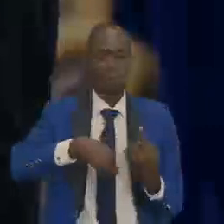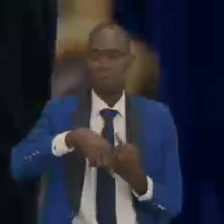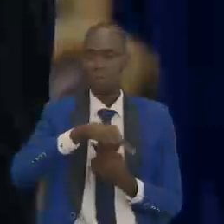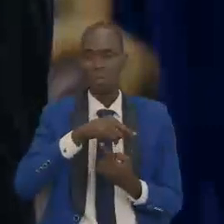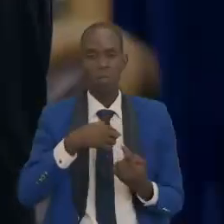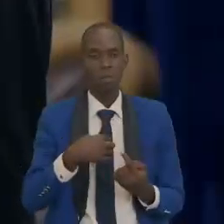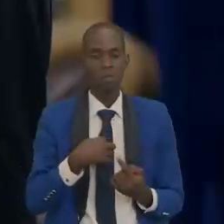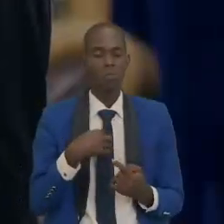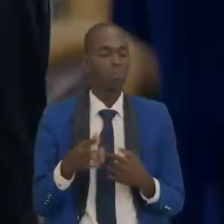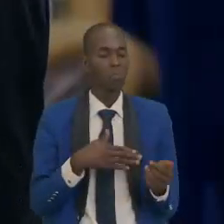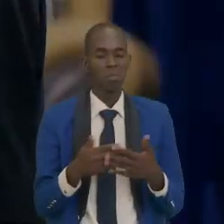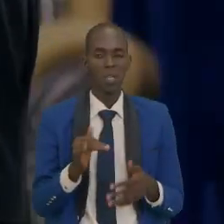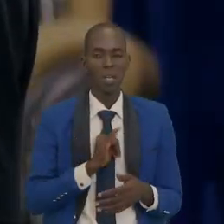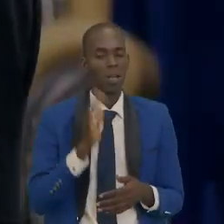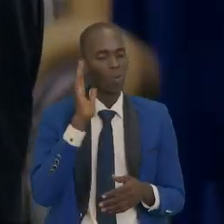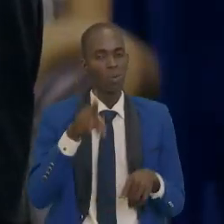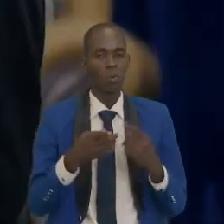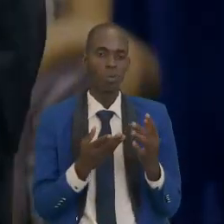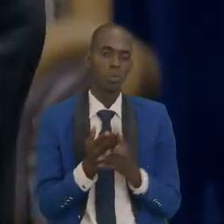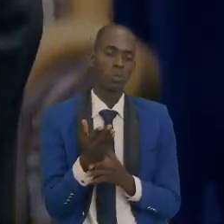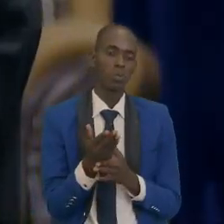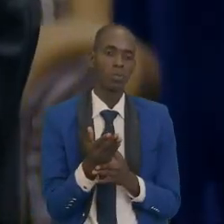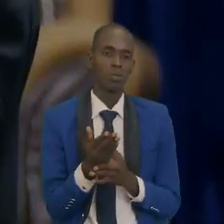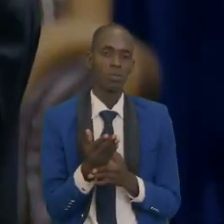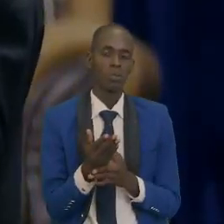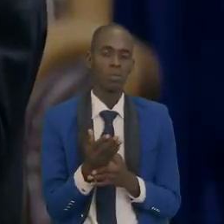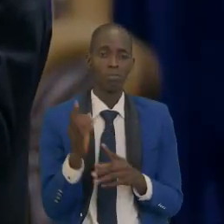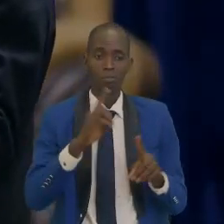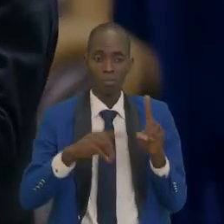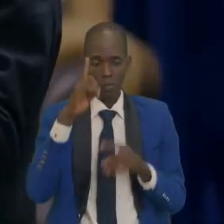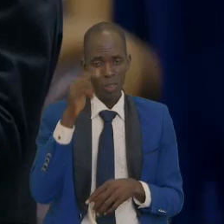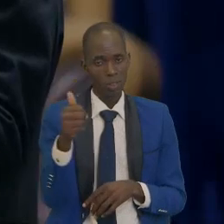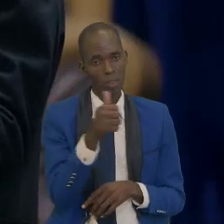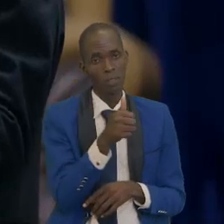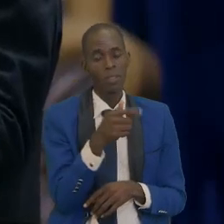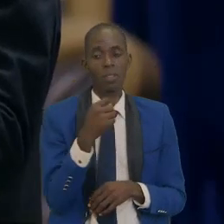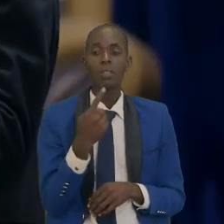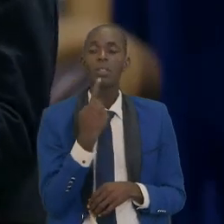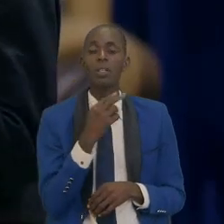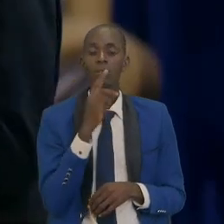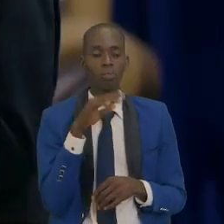I am going through the rich see here the Red Sea here